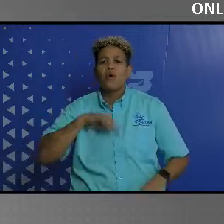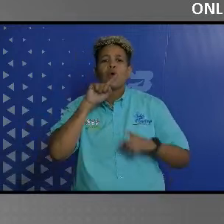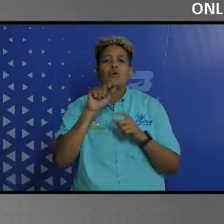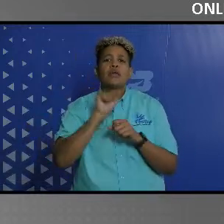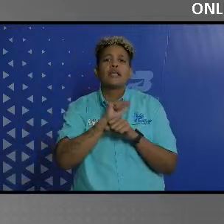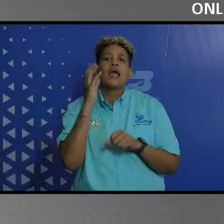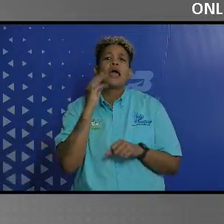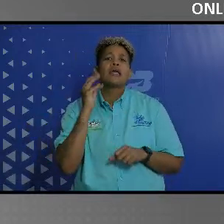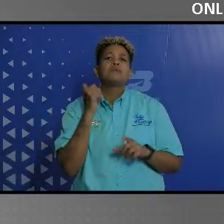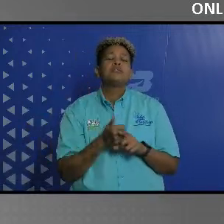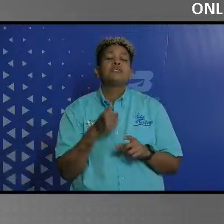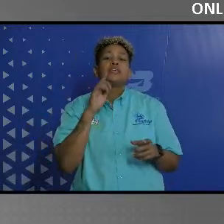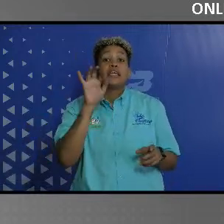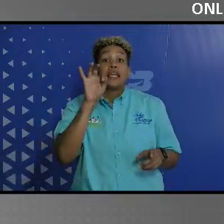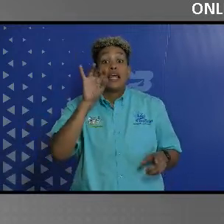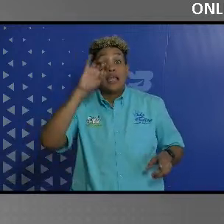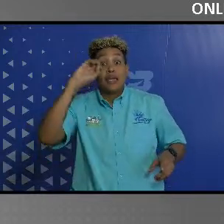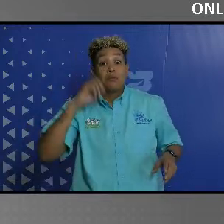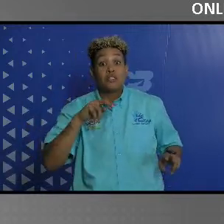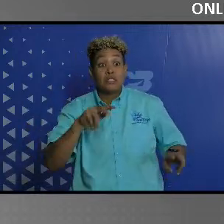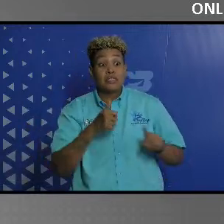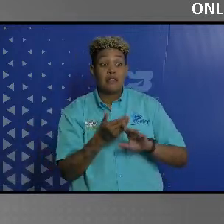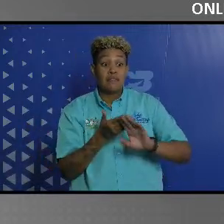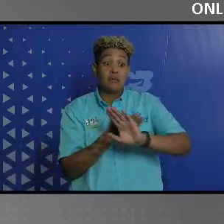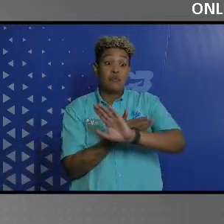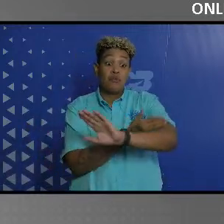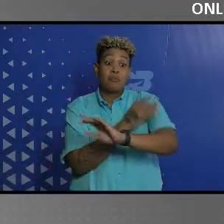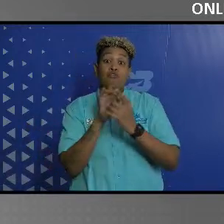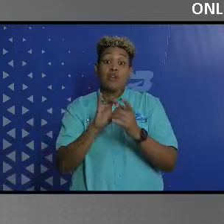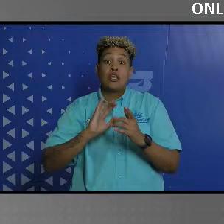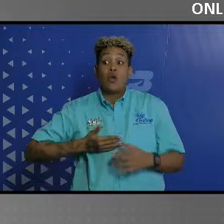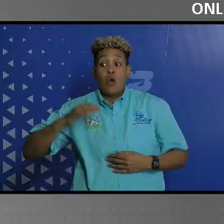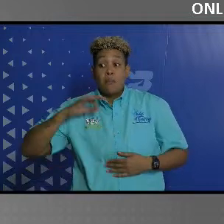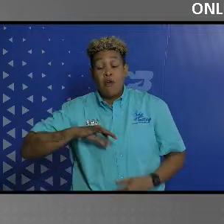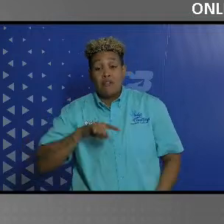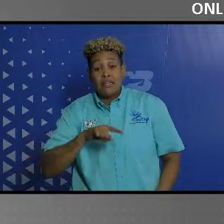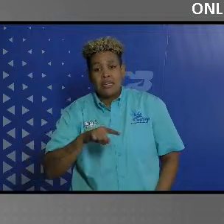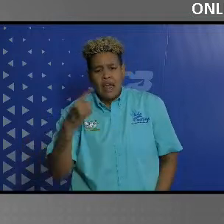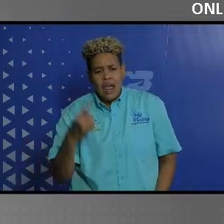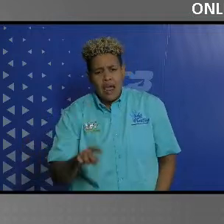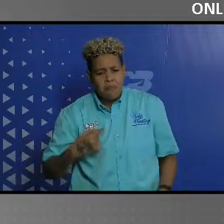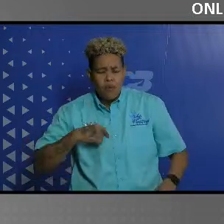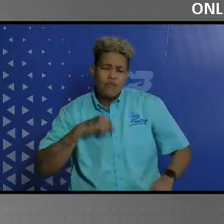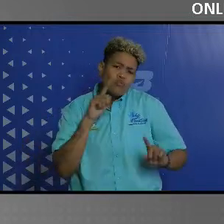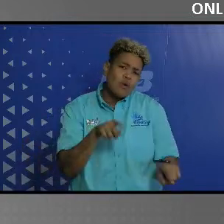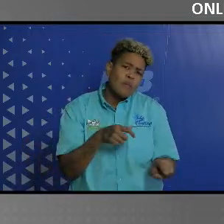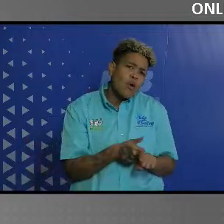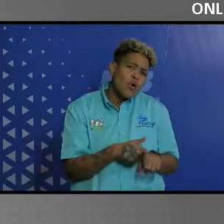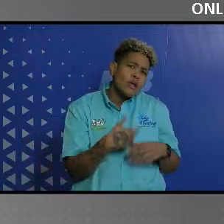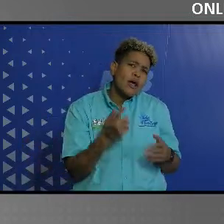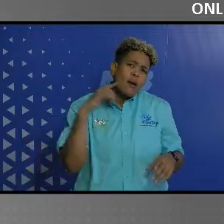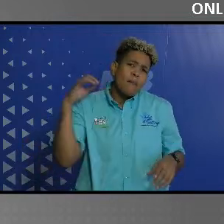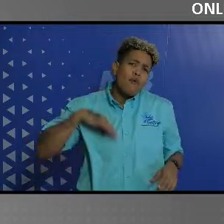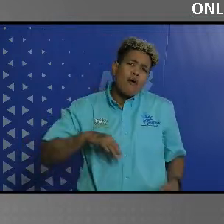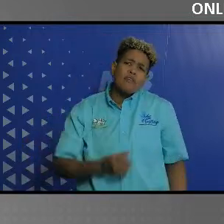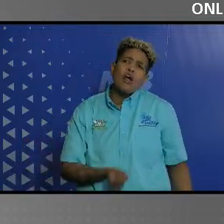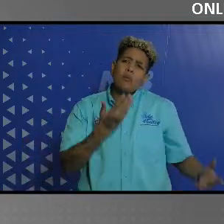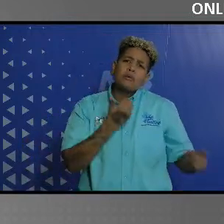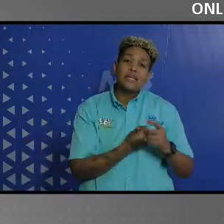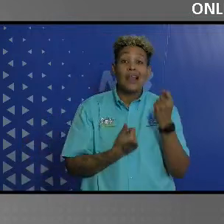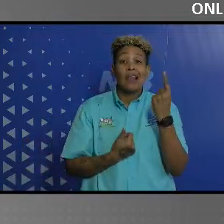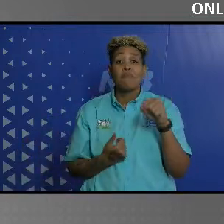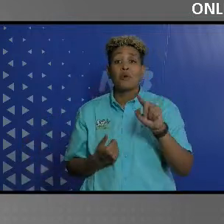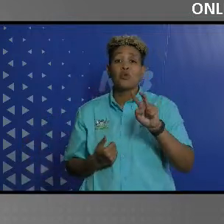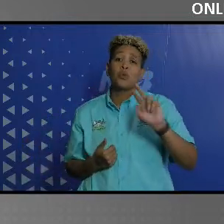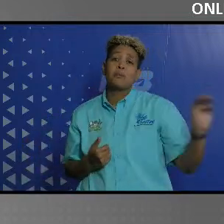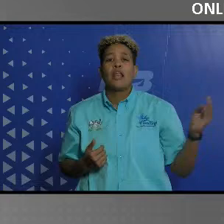experienced a 98% improvement in our profitability. We're reporting a profitability of $11.2